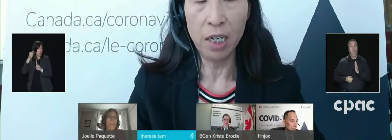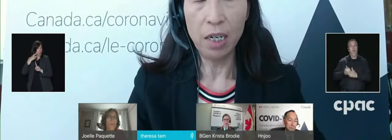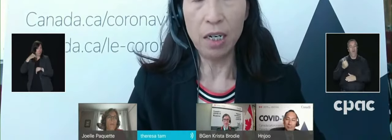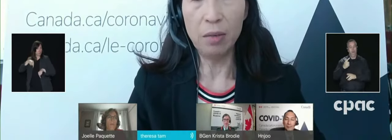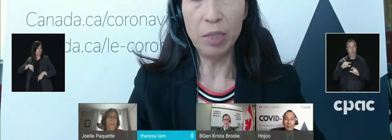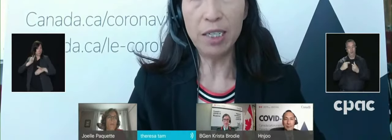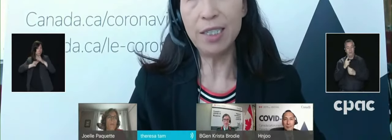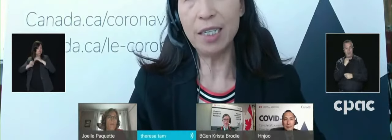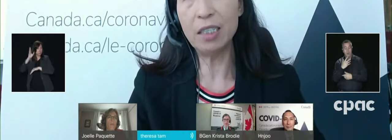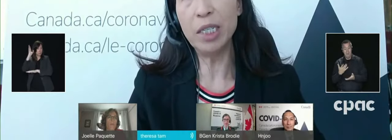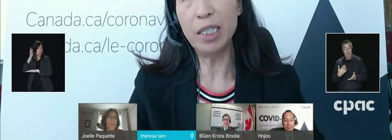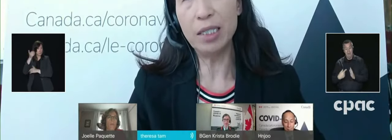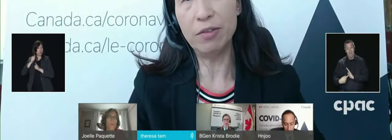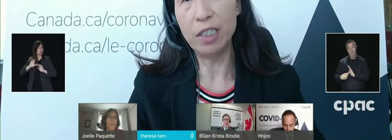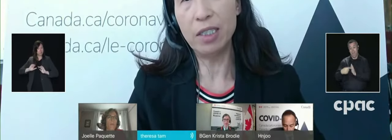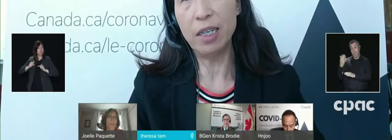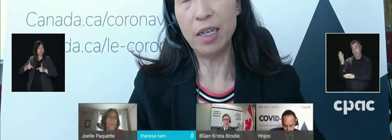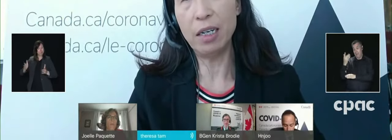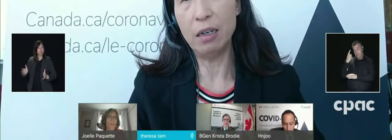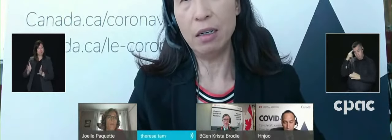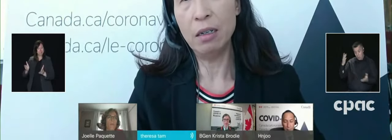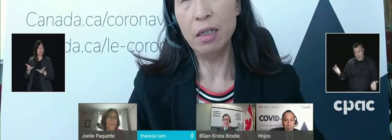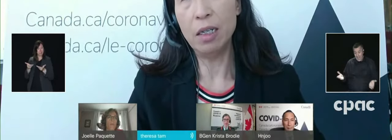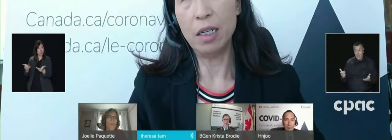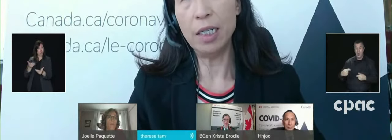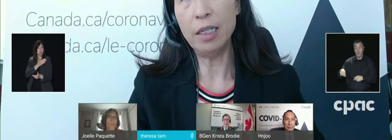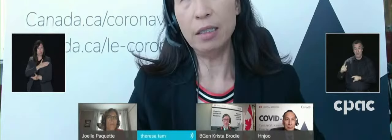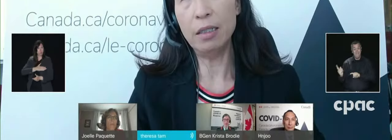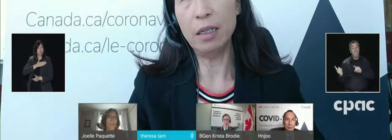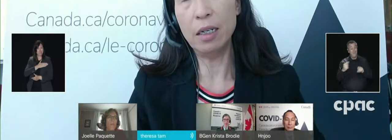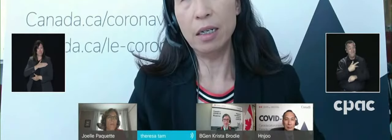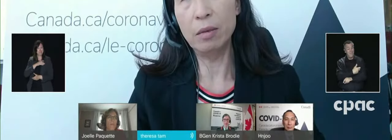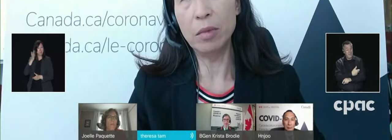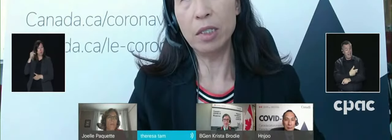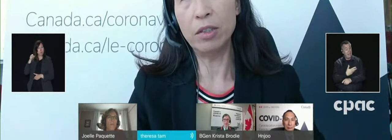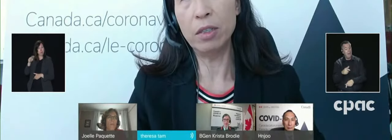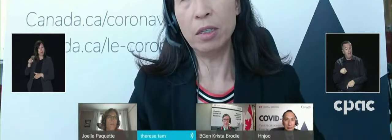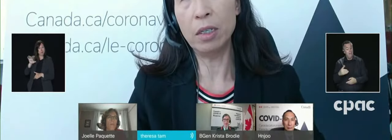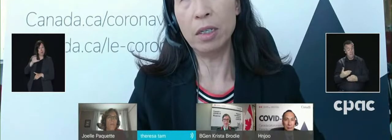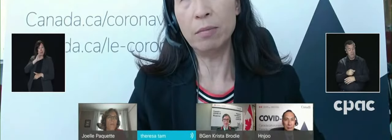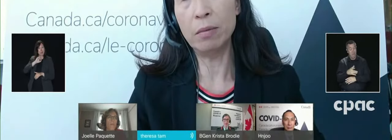so because it does make a difference. They are the highest